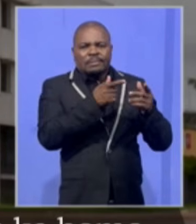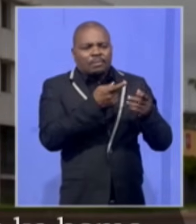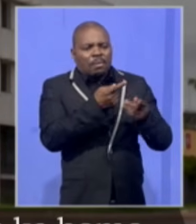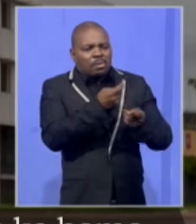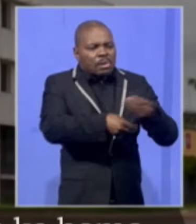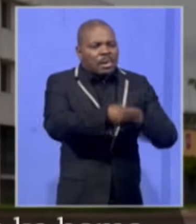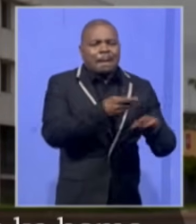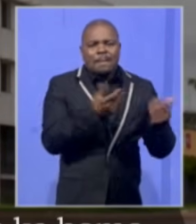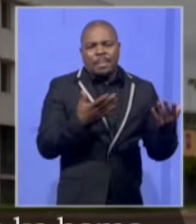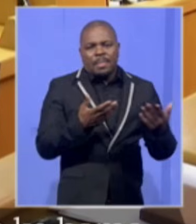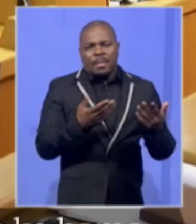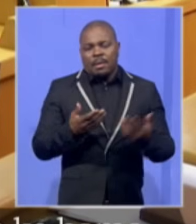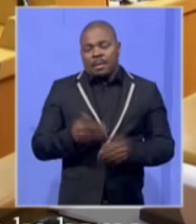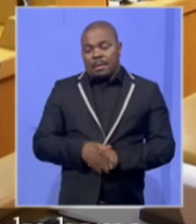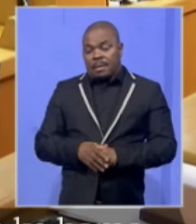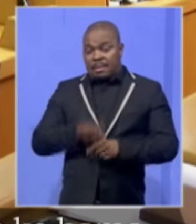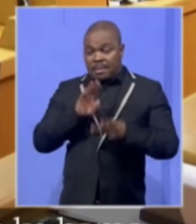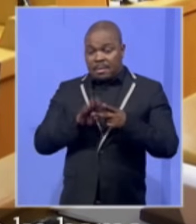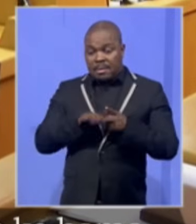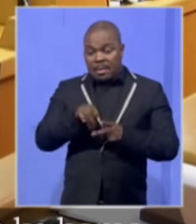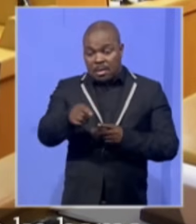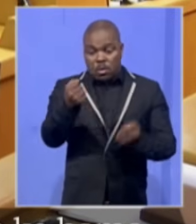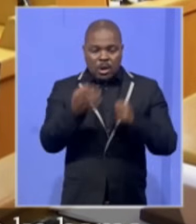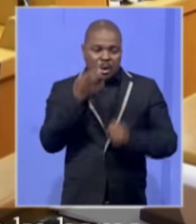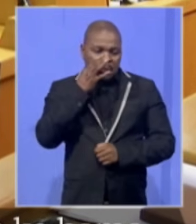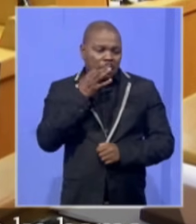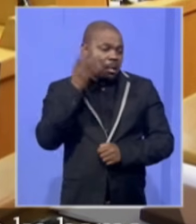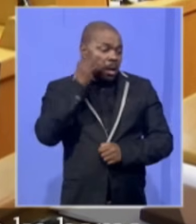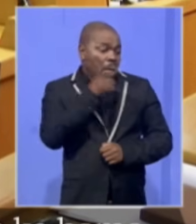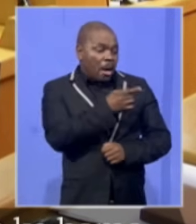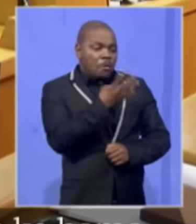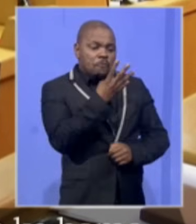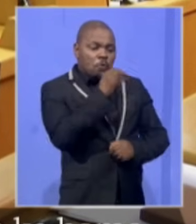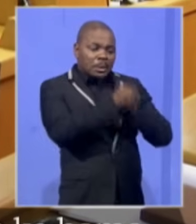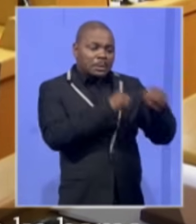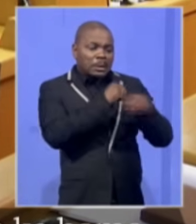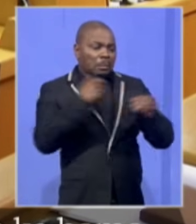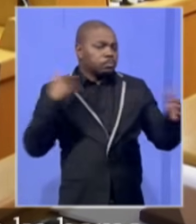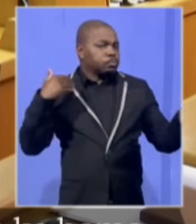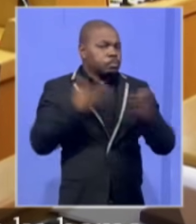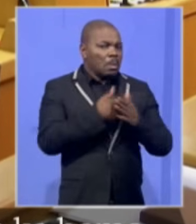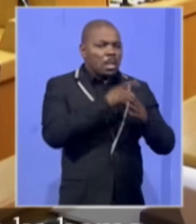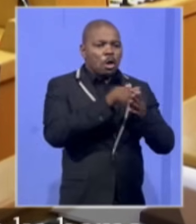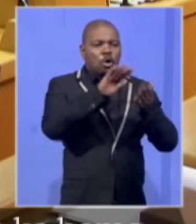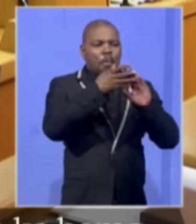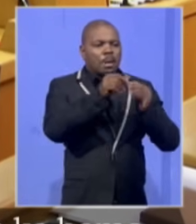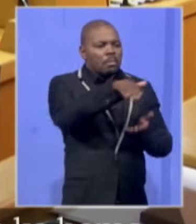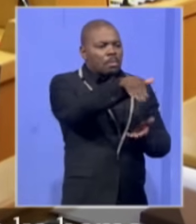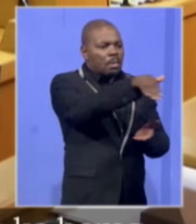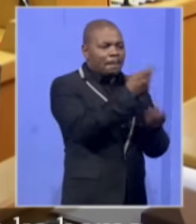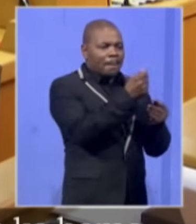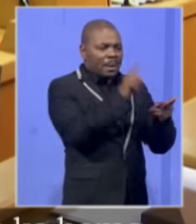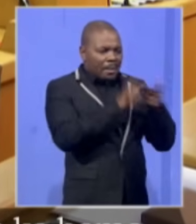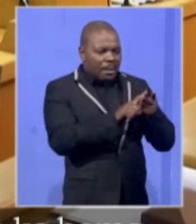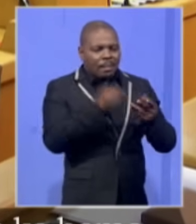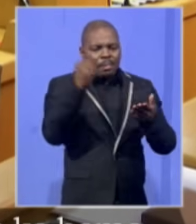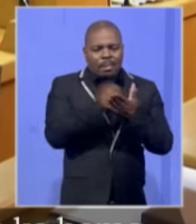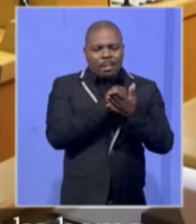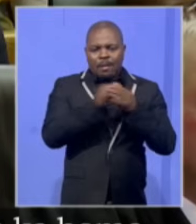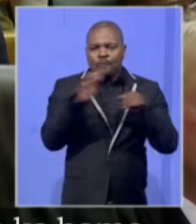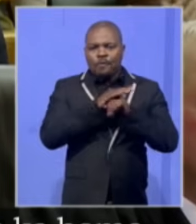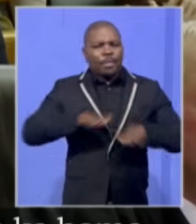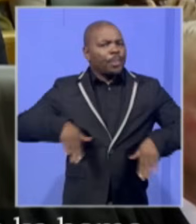kgotlatshekelo e boleletse gore setlamo seno sa dingwaga di le 40 se ne se amogela madi go tswa kwa baaging se ntse se sa kwadisiwa ka